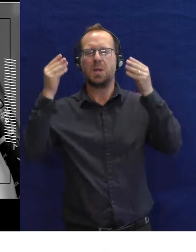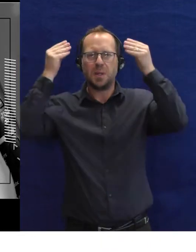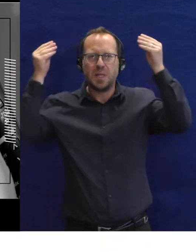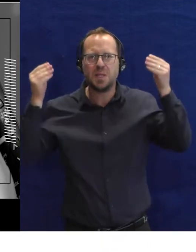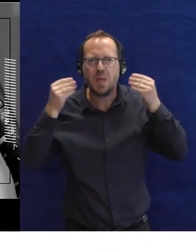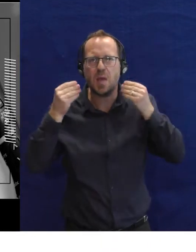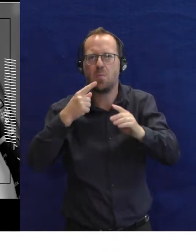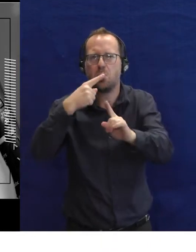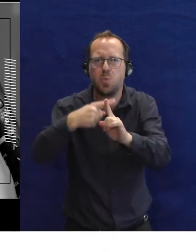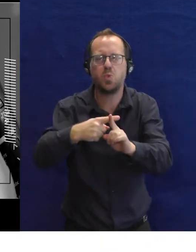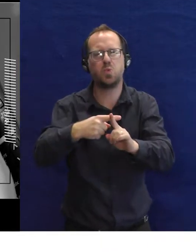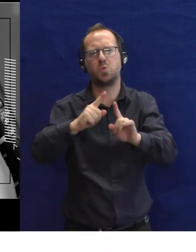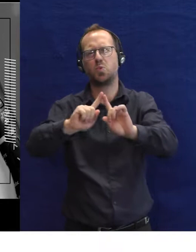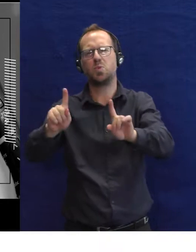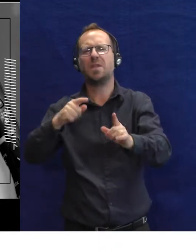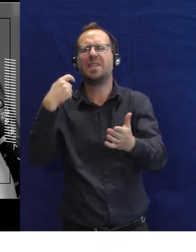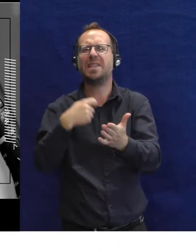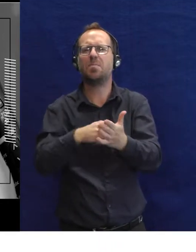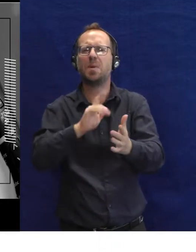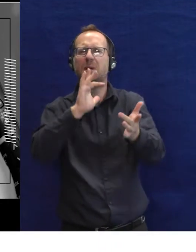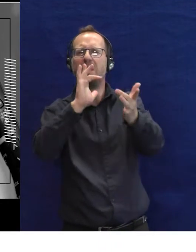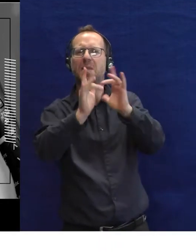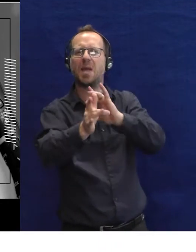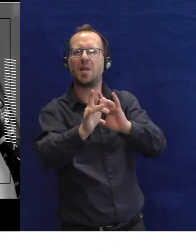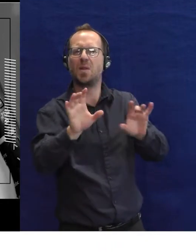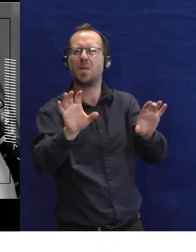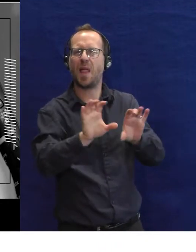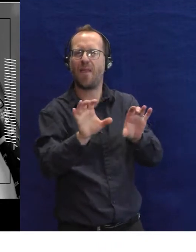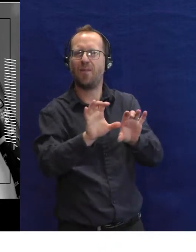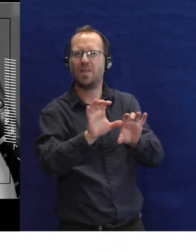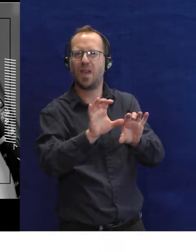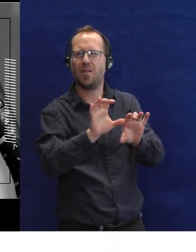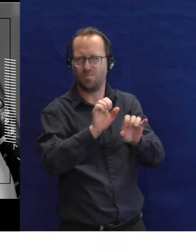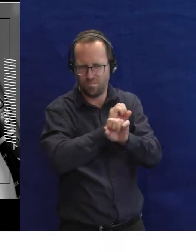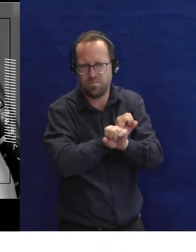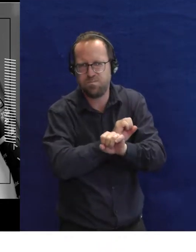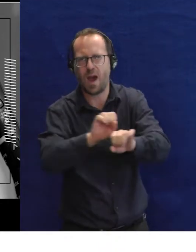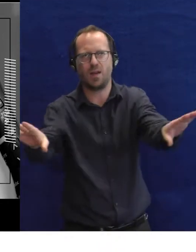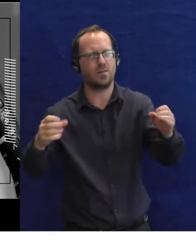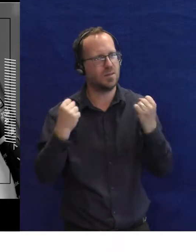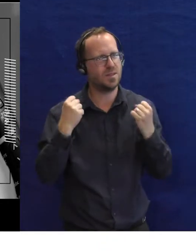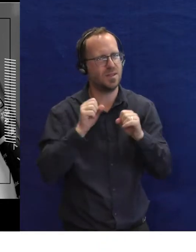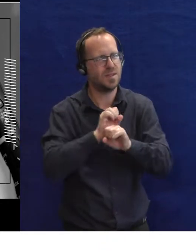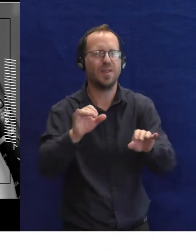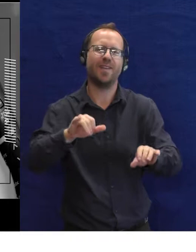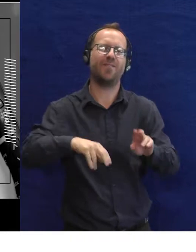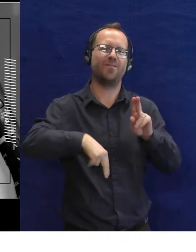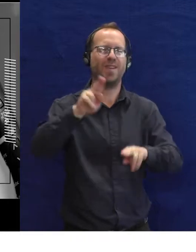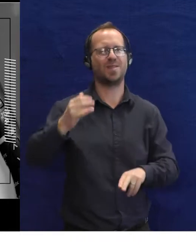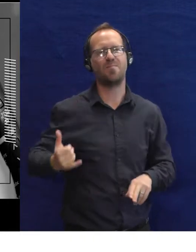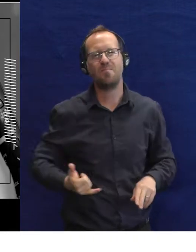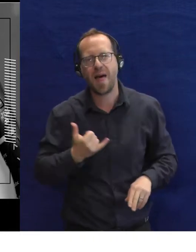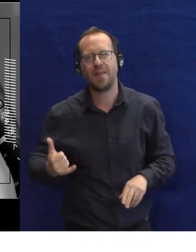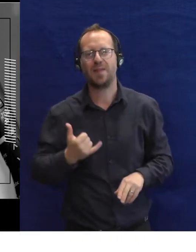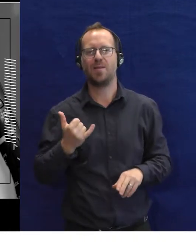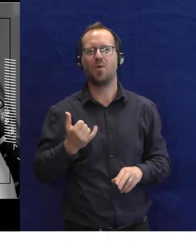used, especially for the youth. When I'm talking about my children, for example, they are growing up in a time when they are